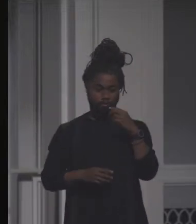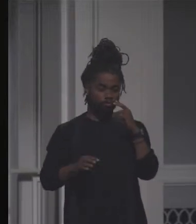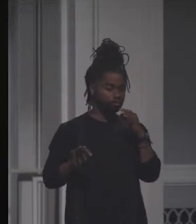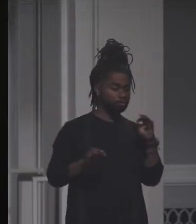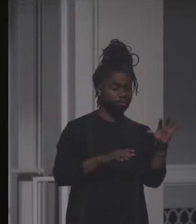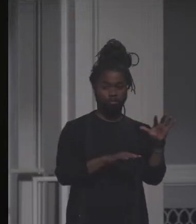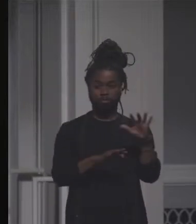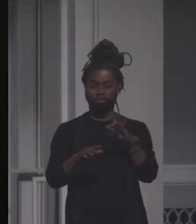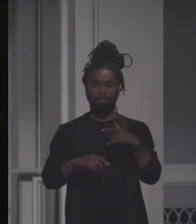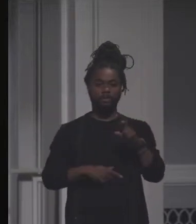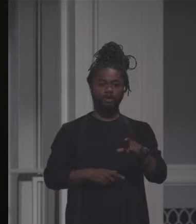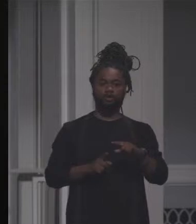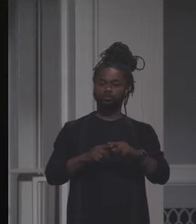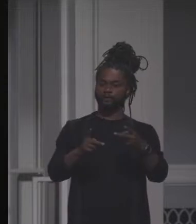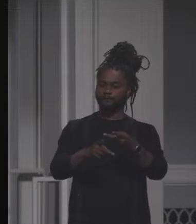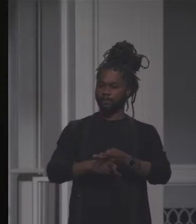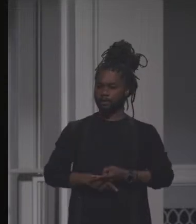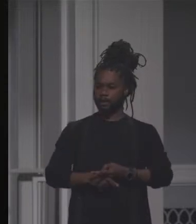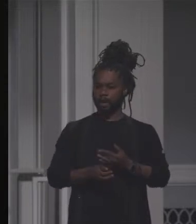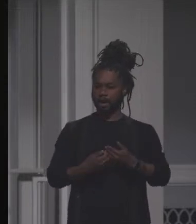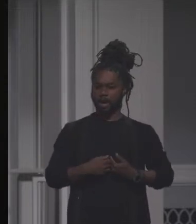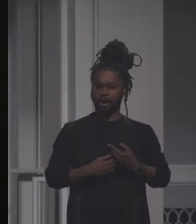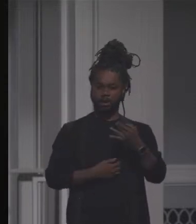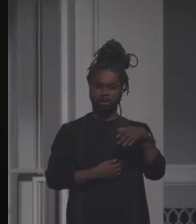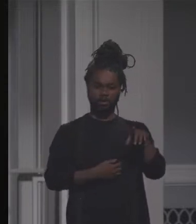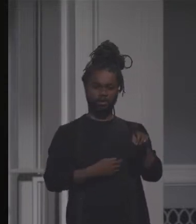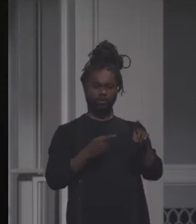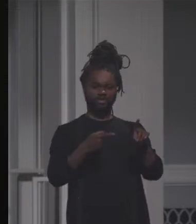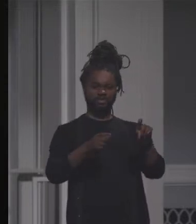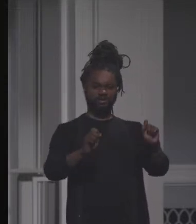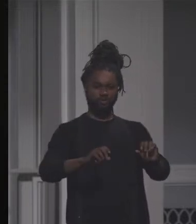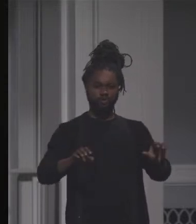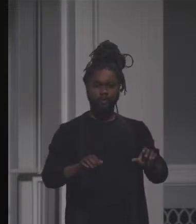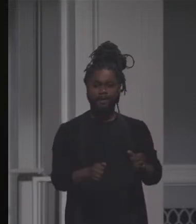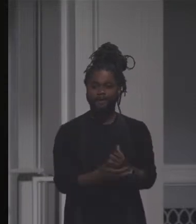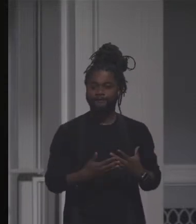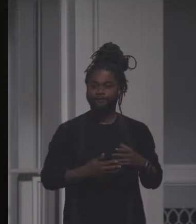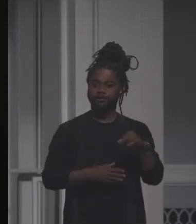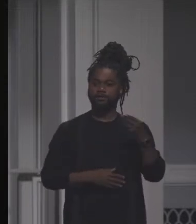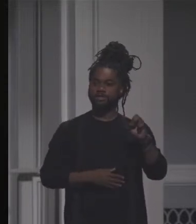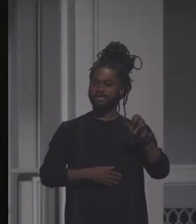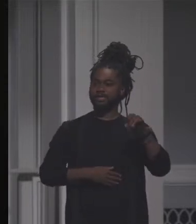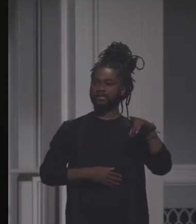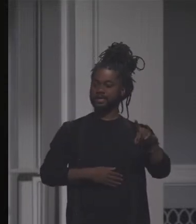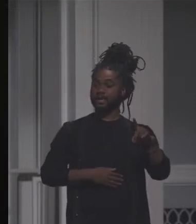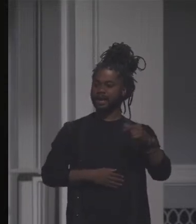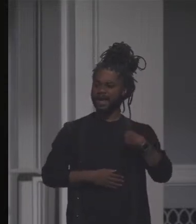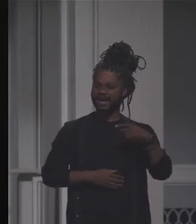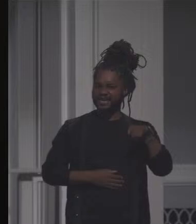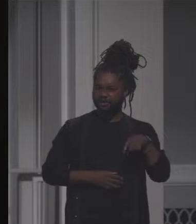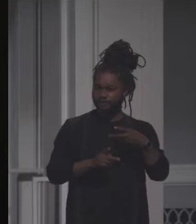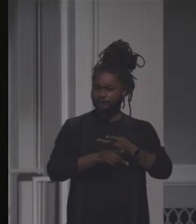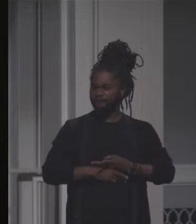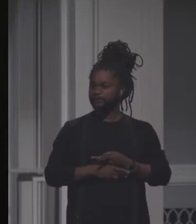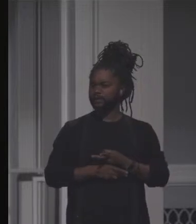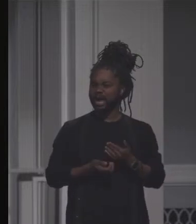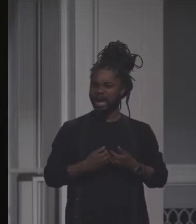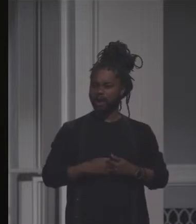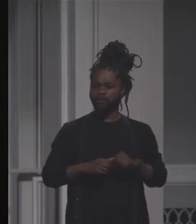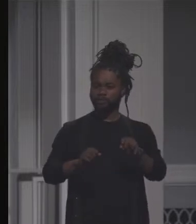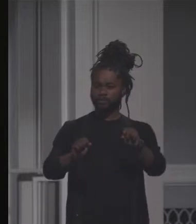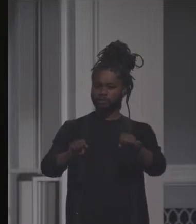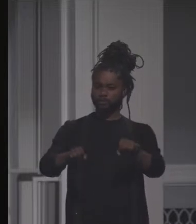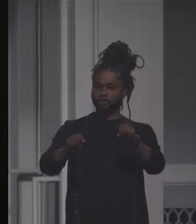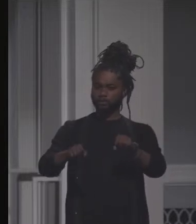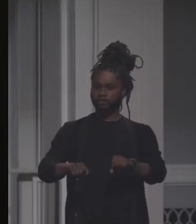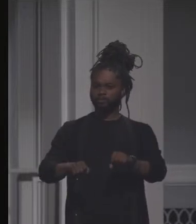had to find out how Hild was able to do what she did, and I needed to know how it might have been possible for her